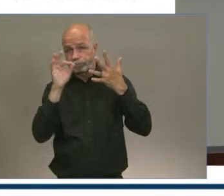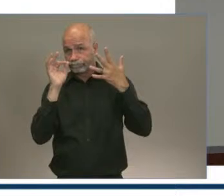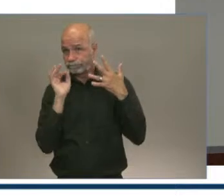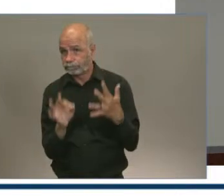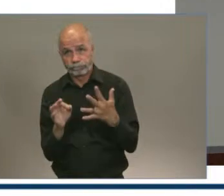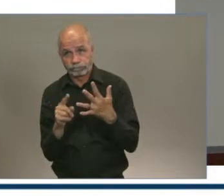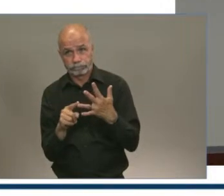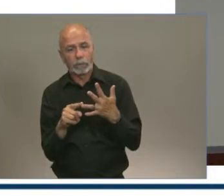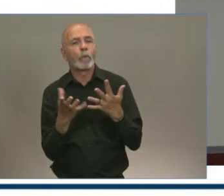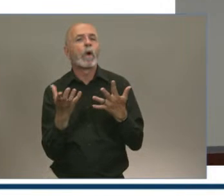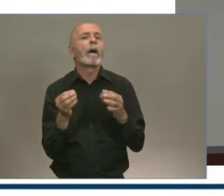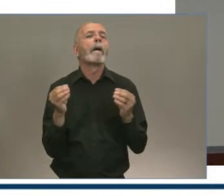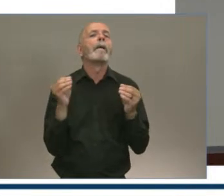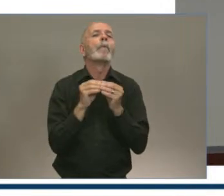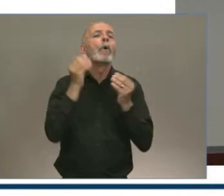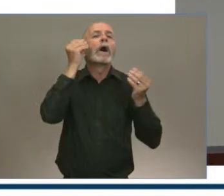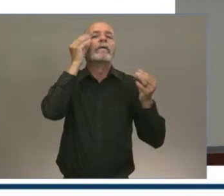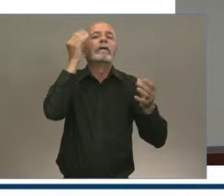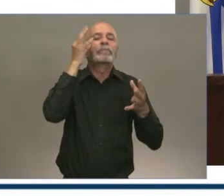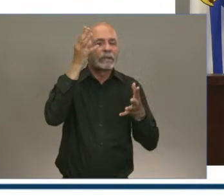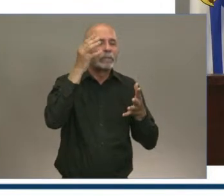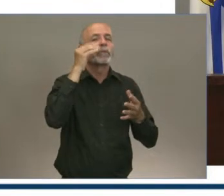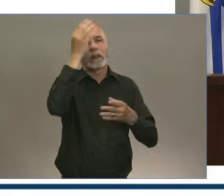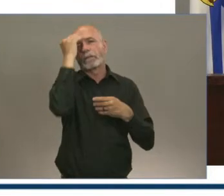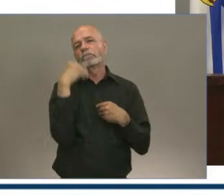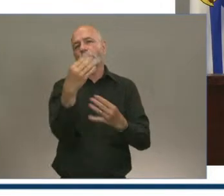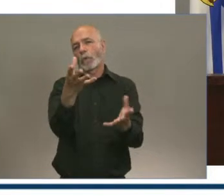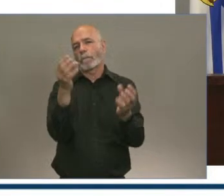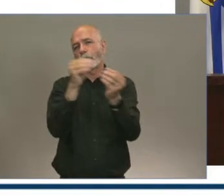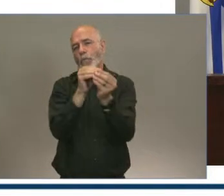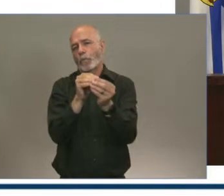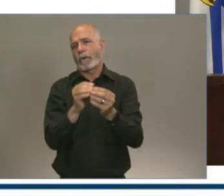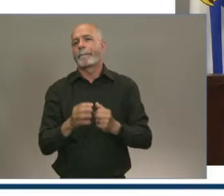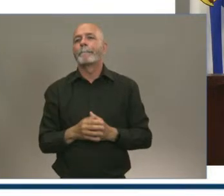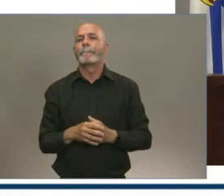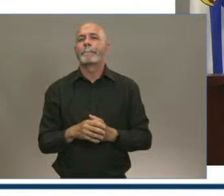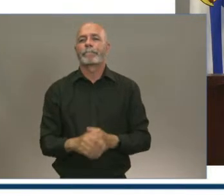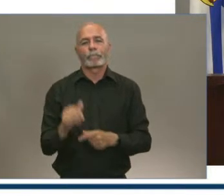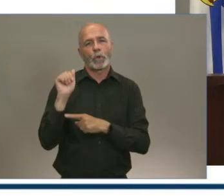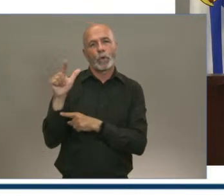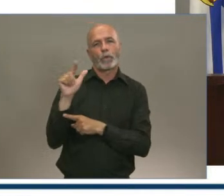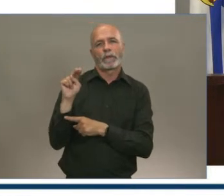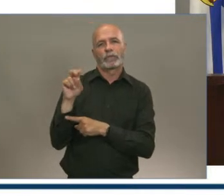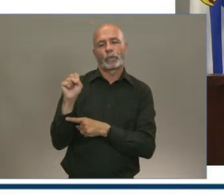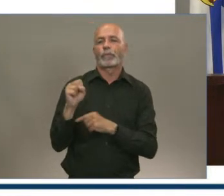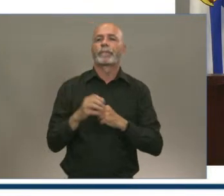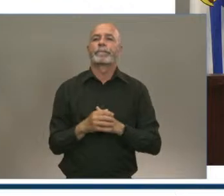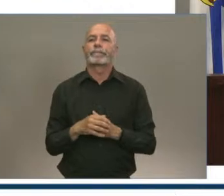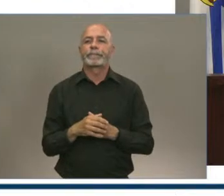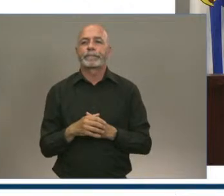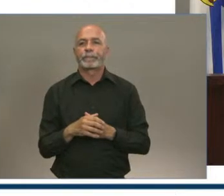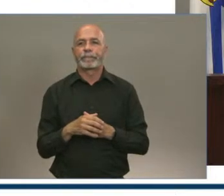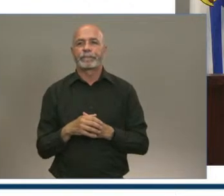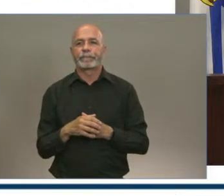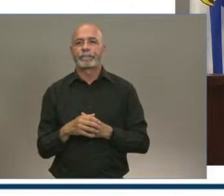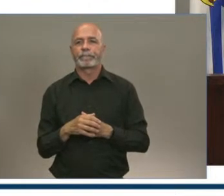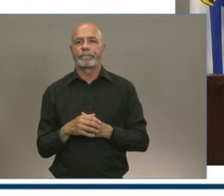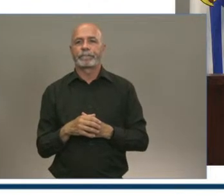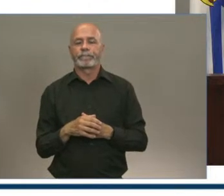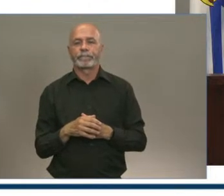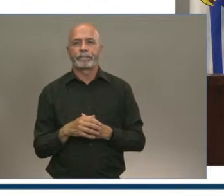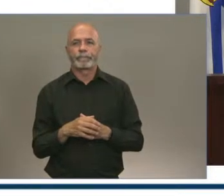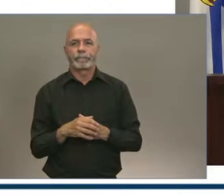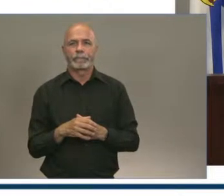greater level of detail. Next, we'll go to all Nova Scotia's Lindsay Armstrong. Go ahead, Lindsay. Thank you very much.